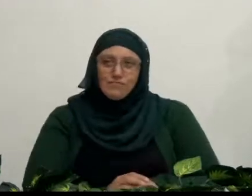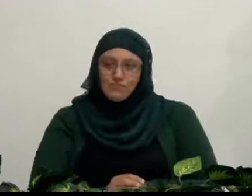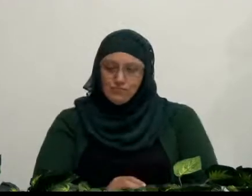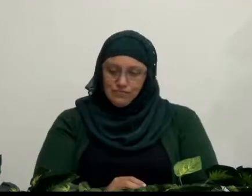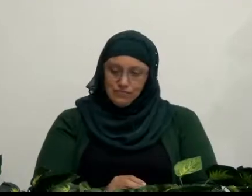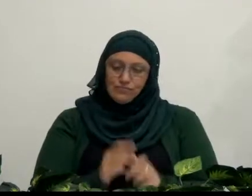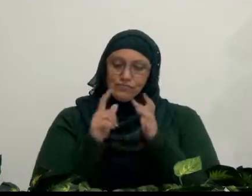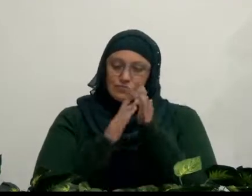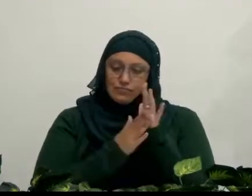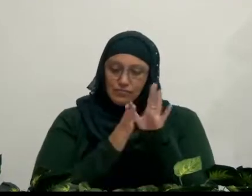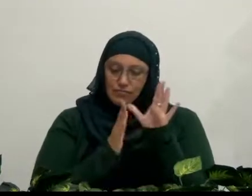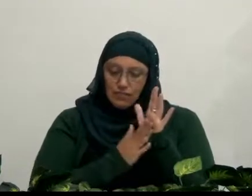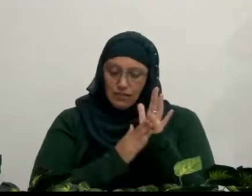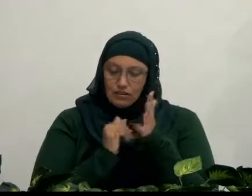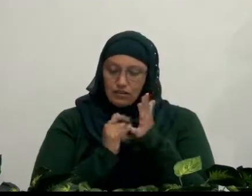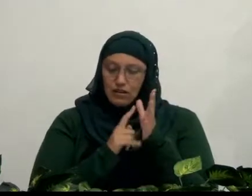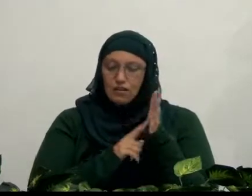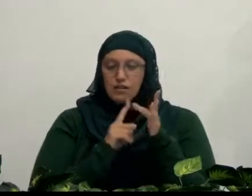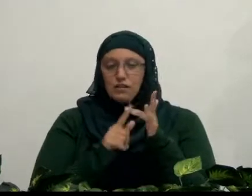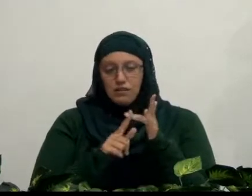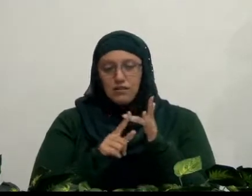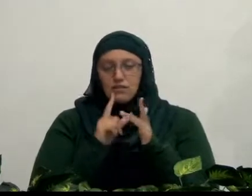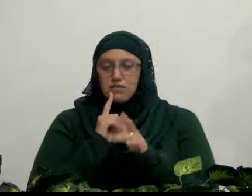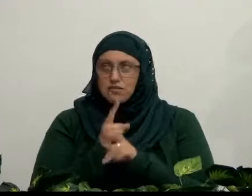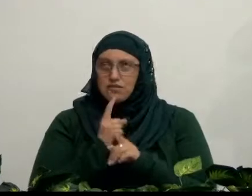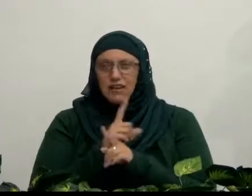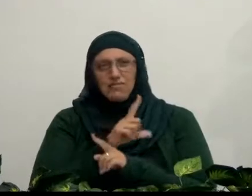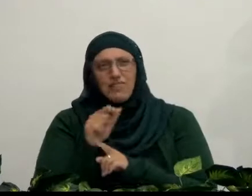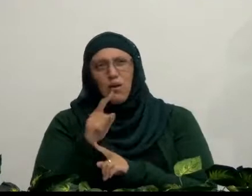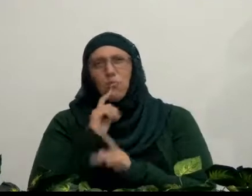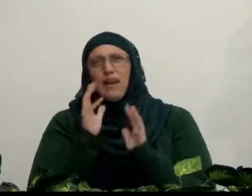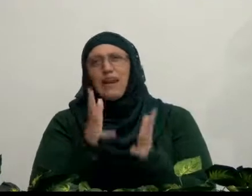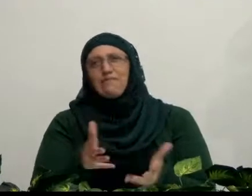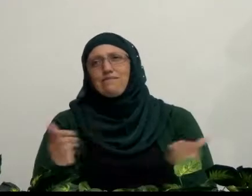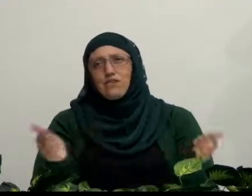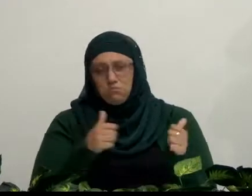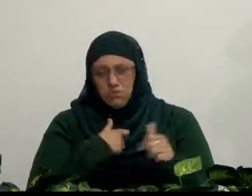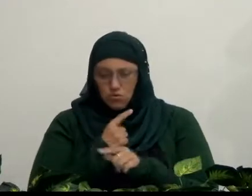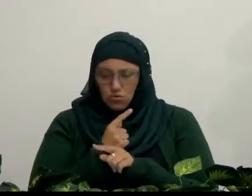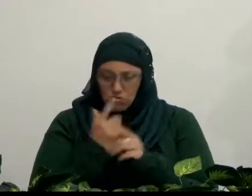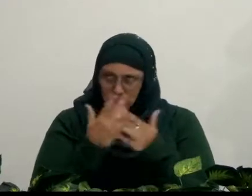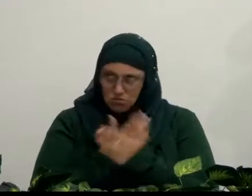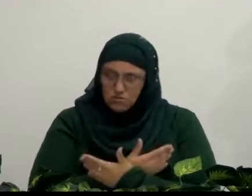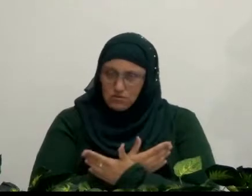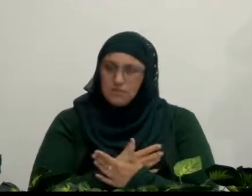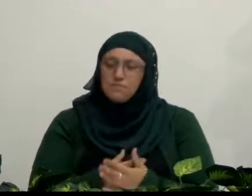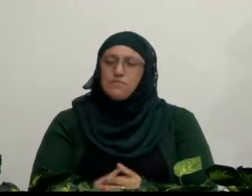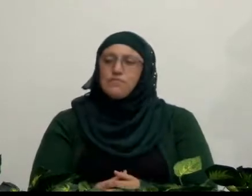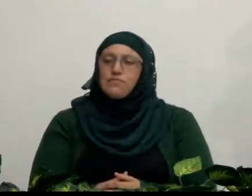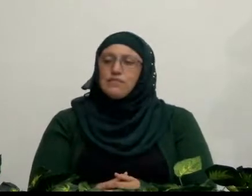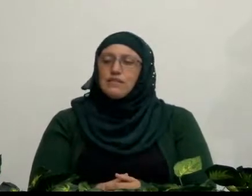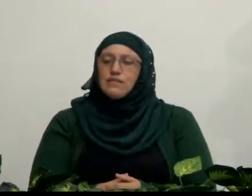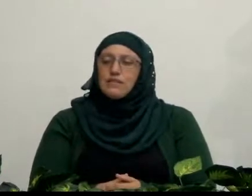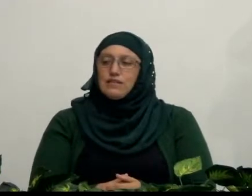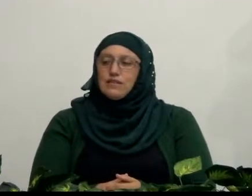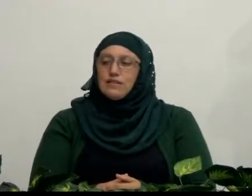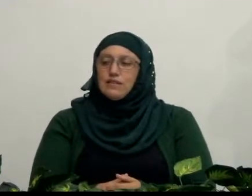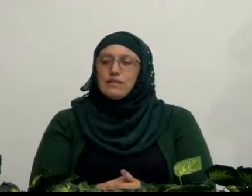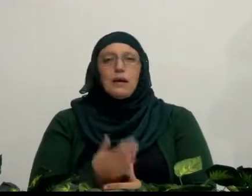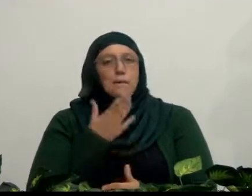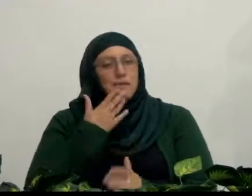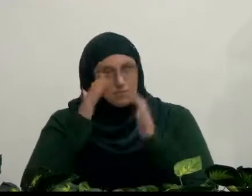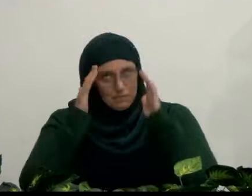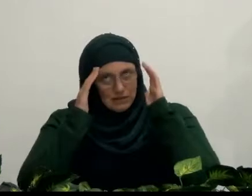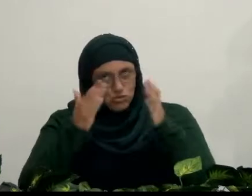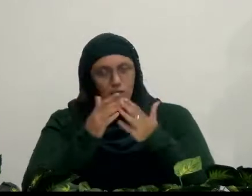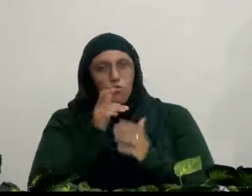Sadiq alayhi salam says. Inshallah, with this, I will leave you in peace. Imam Sadiq alayhi salam says that, la wallah, please pay attention to the